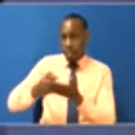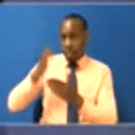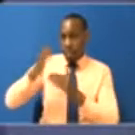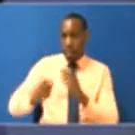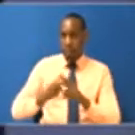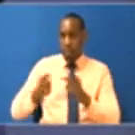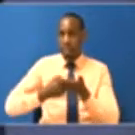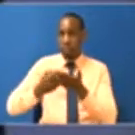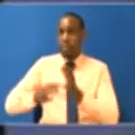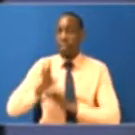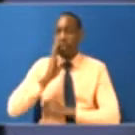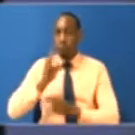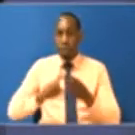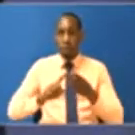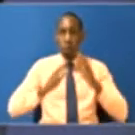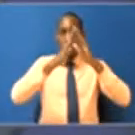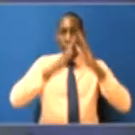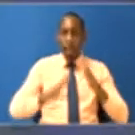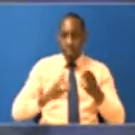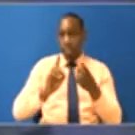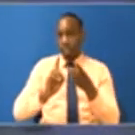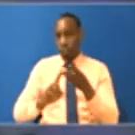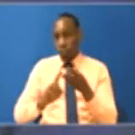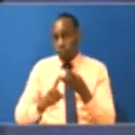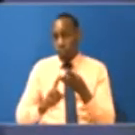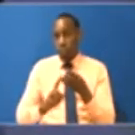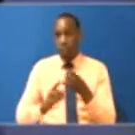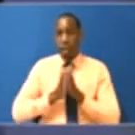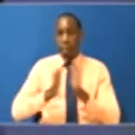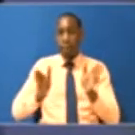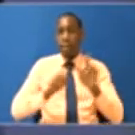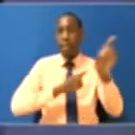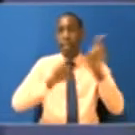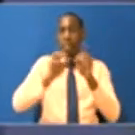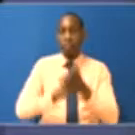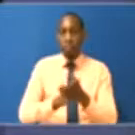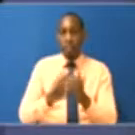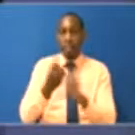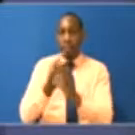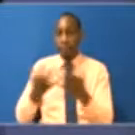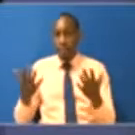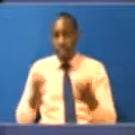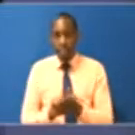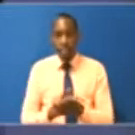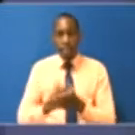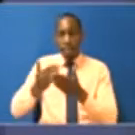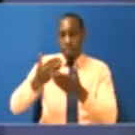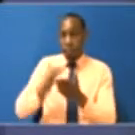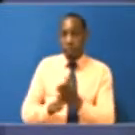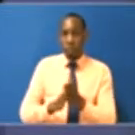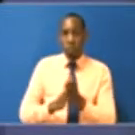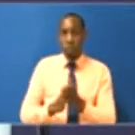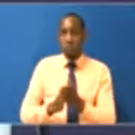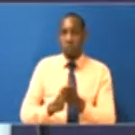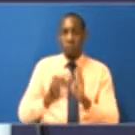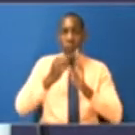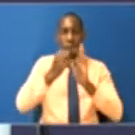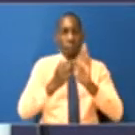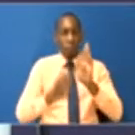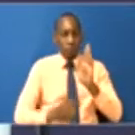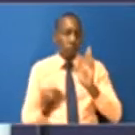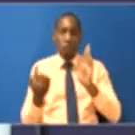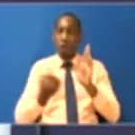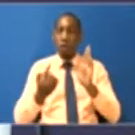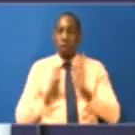water there's a talk about housing they started talking about public transport and so forth they were just mentioning they did you